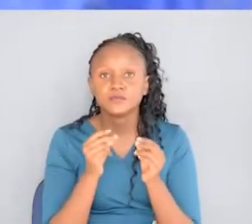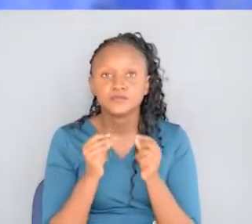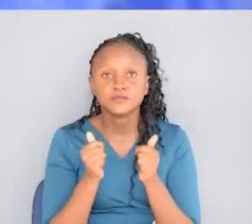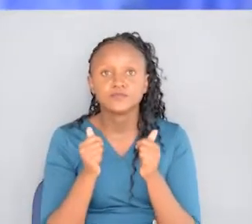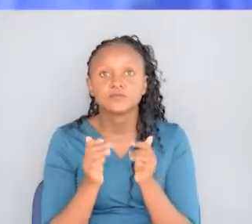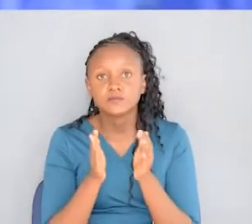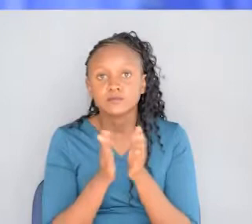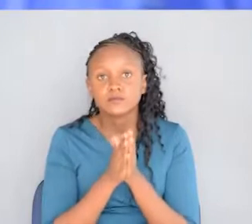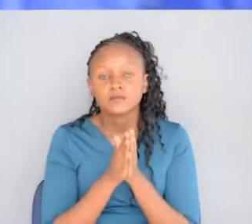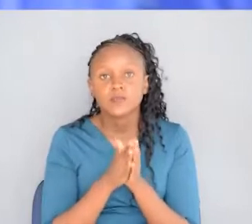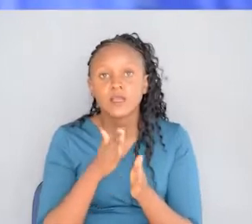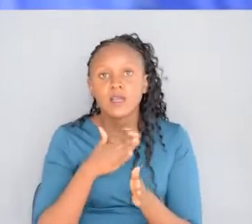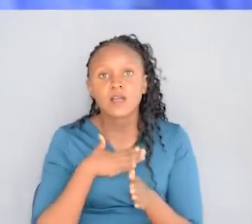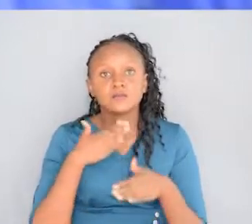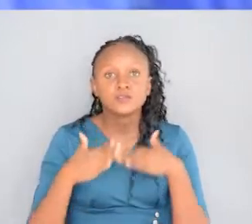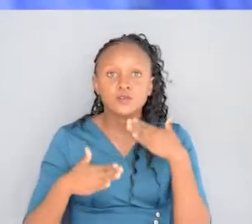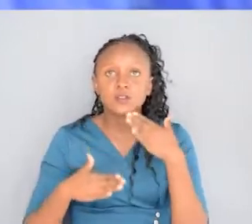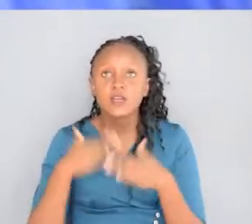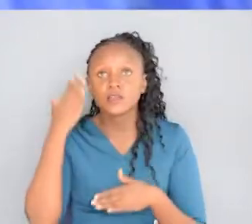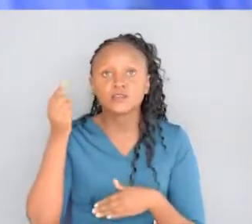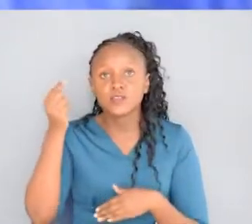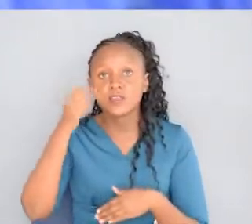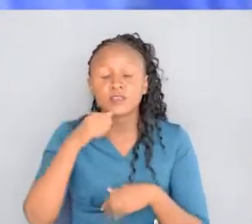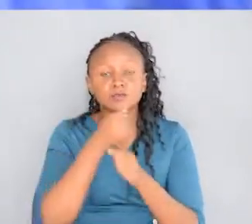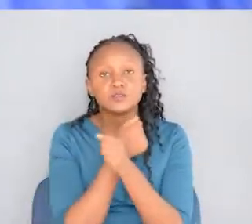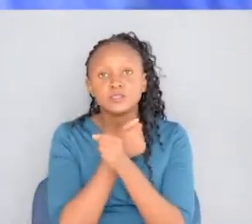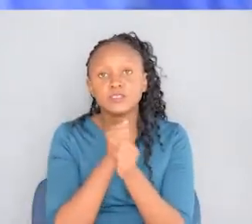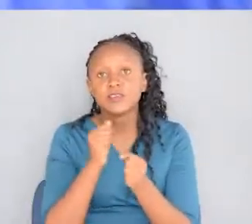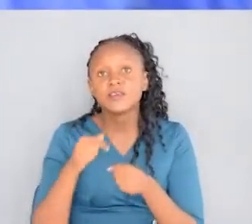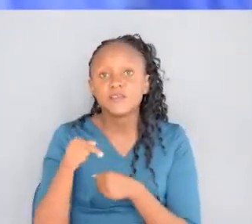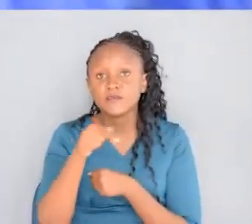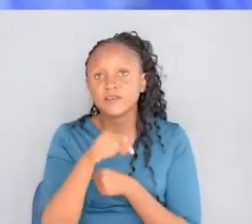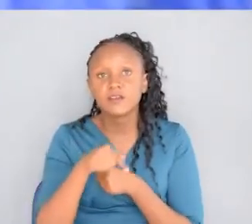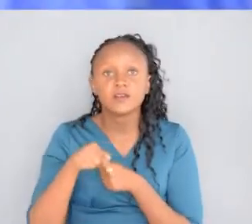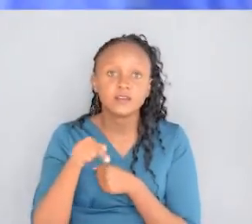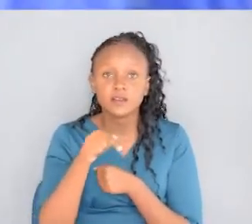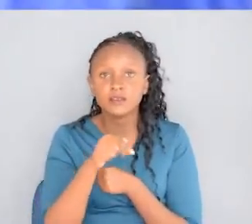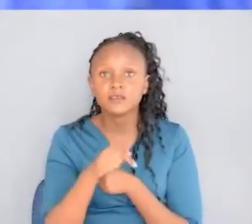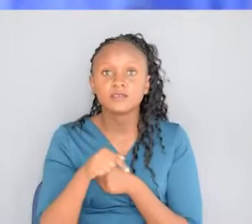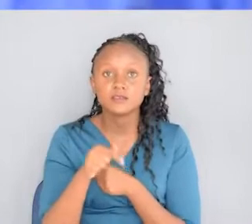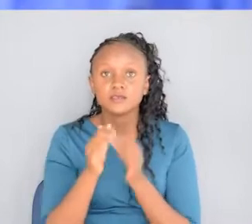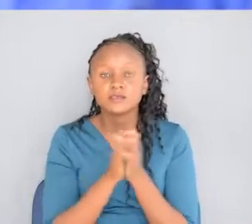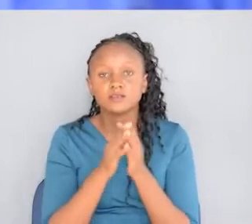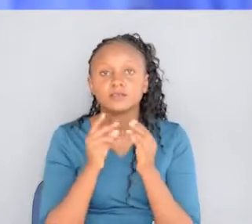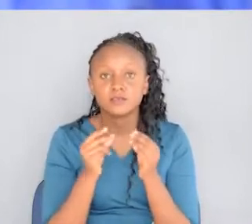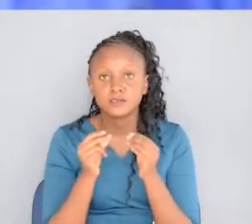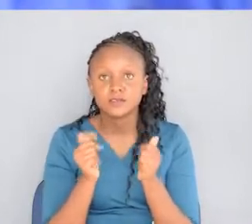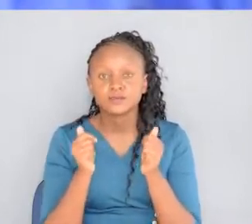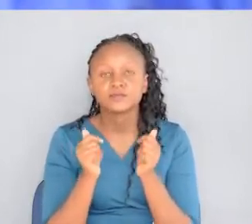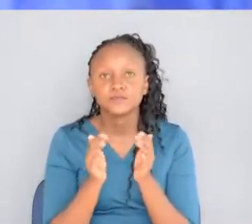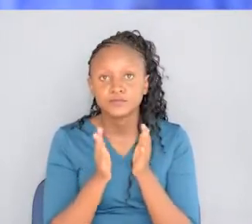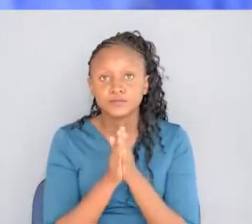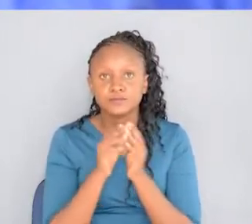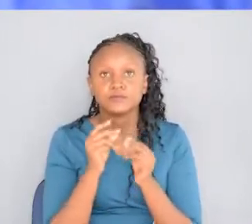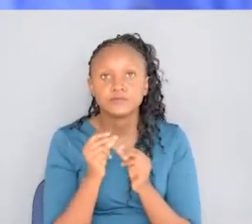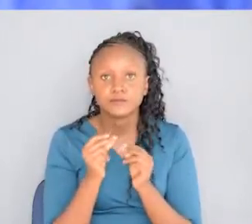life. I'm so glad you came to save us. I'm so glad you came to save us.